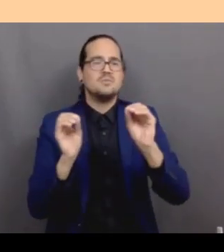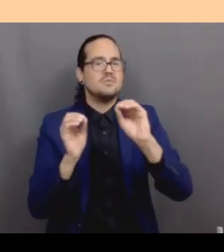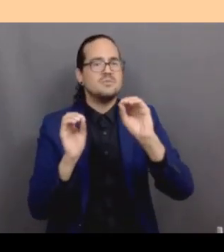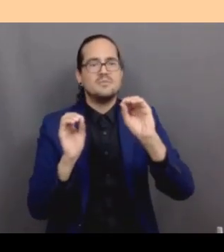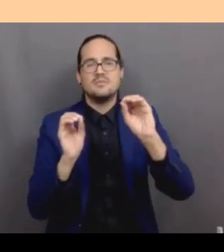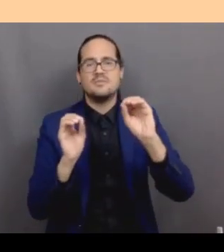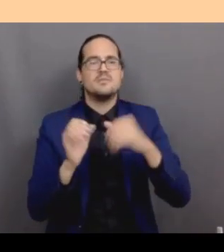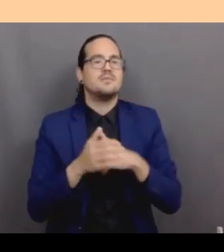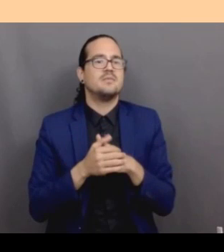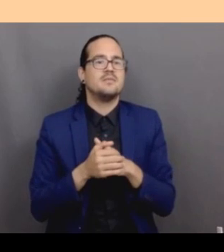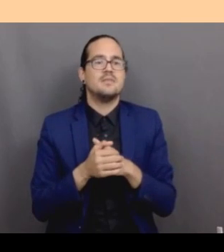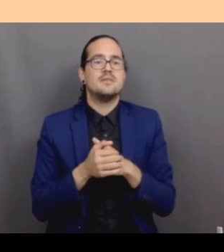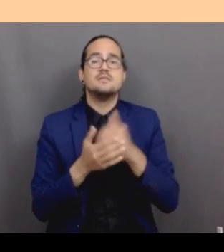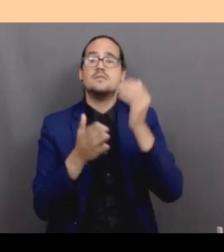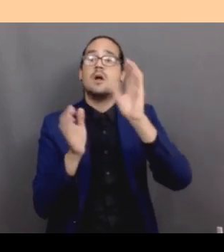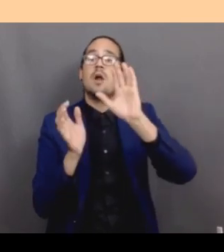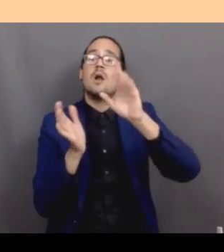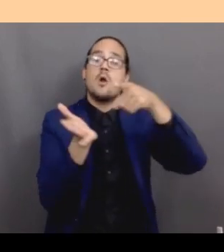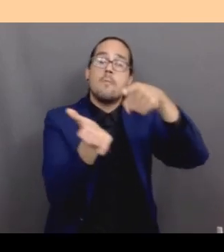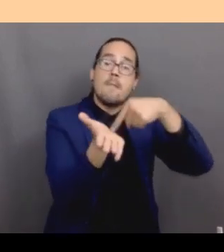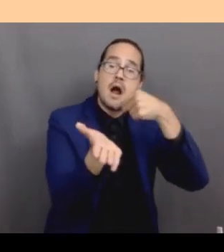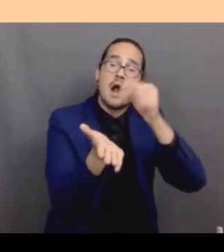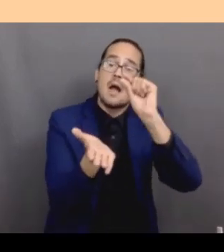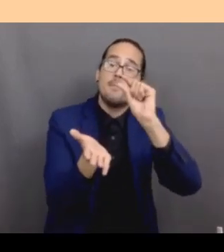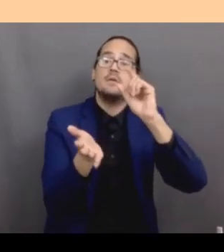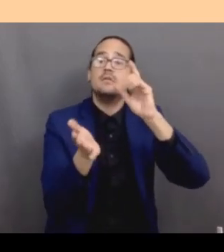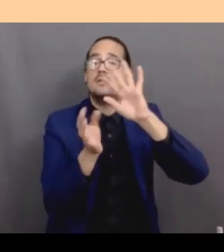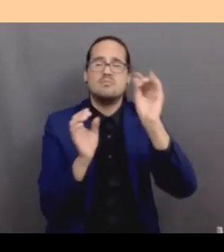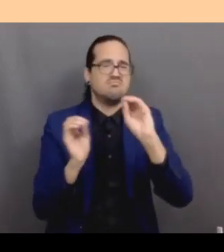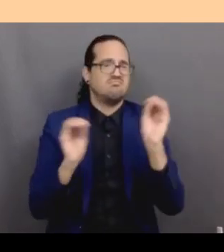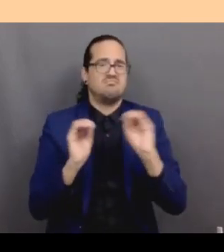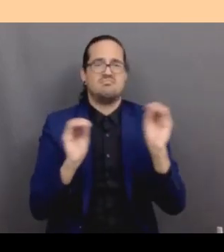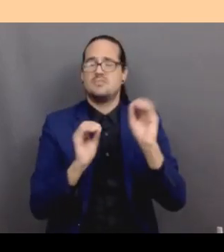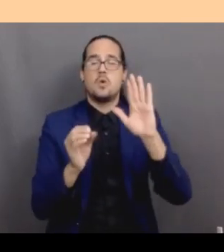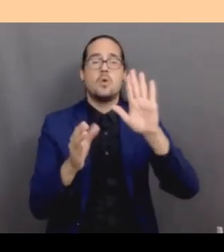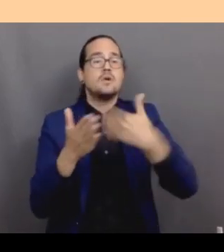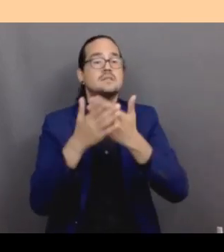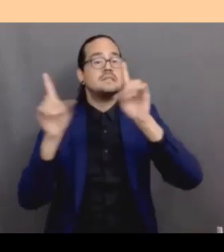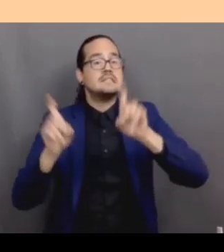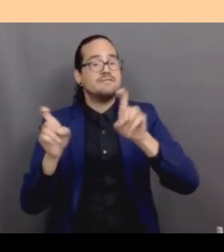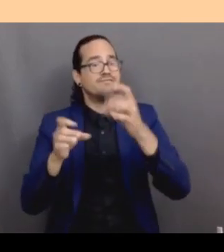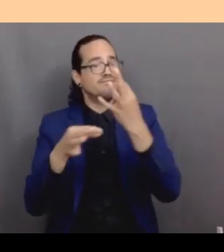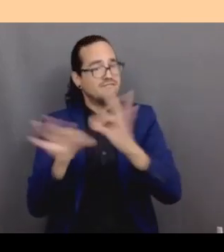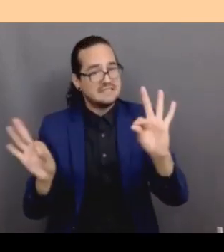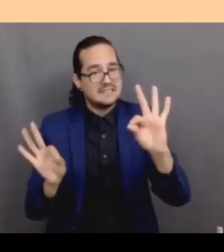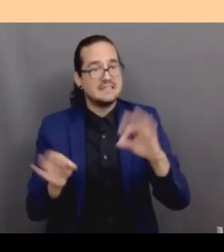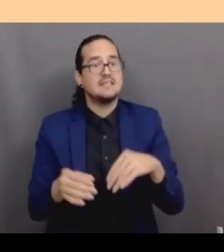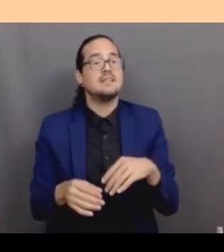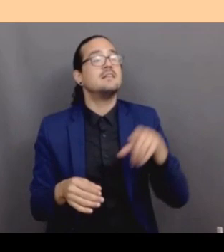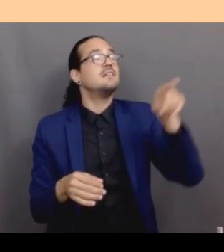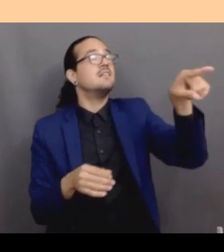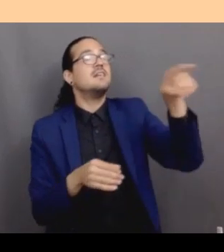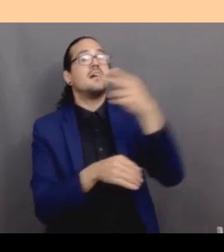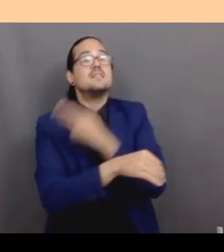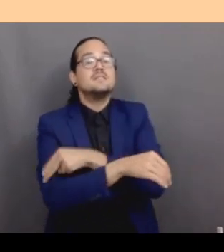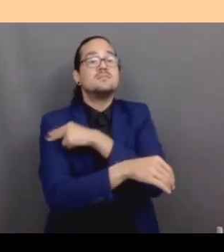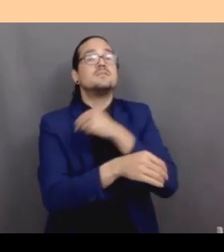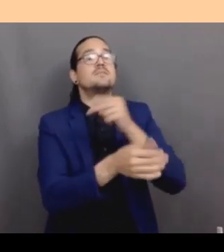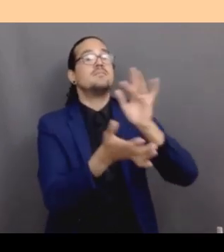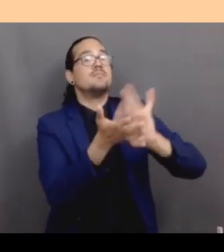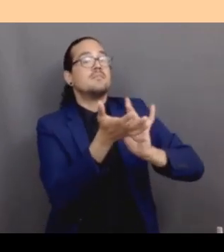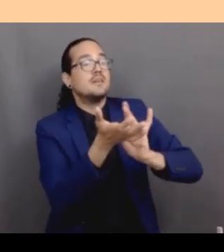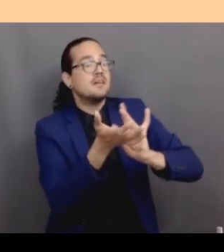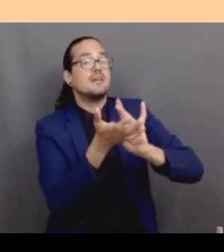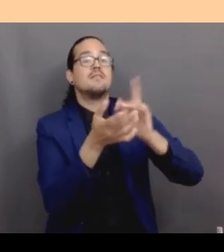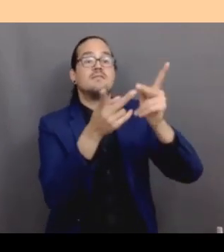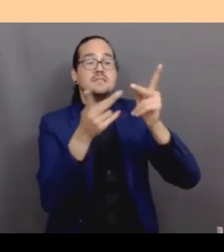where people may go to another healthcare facility, and they will collect information about their health insurance. The